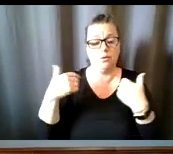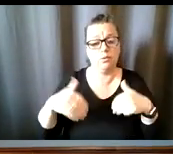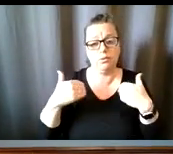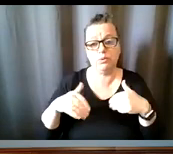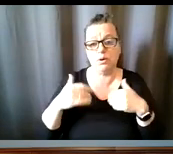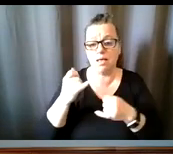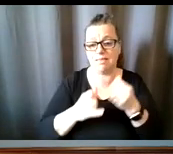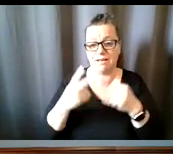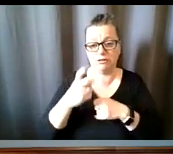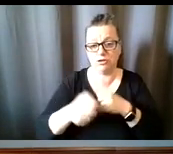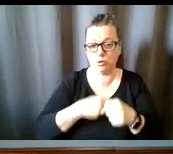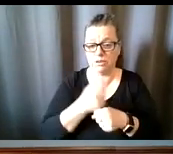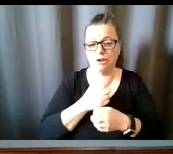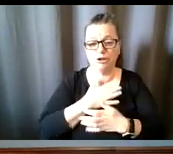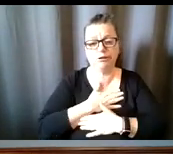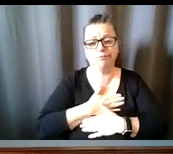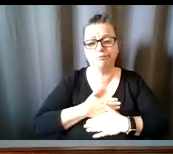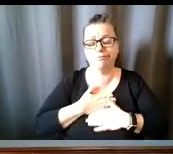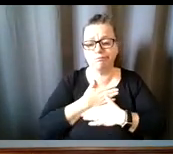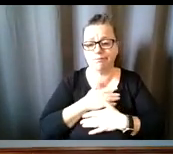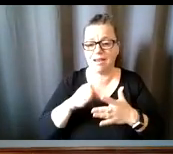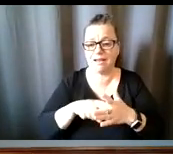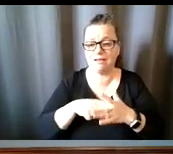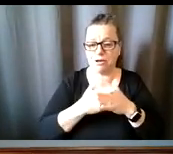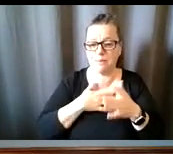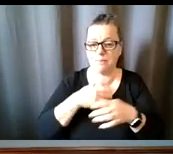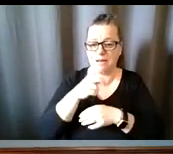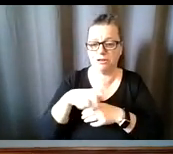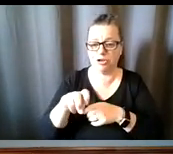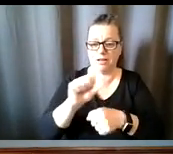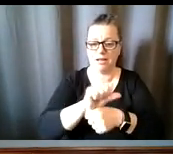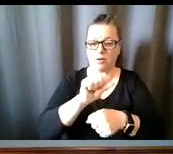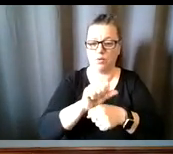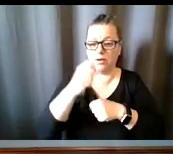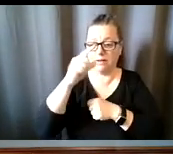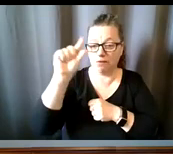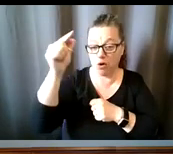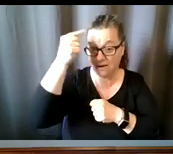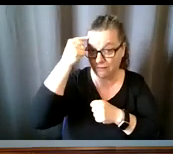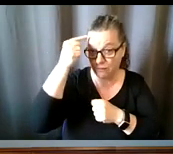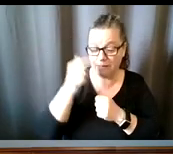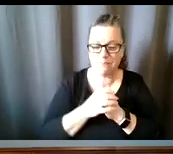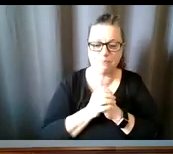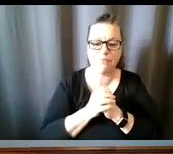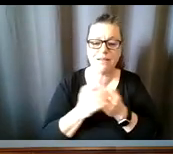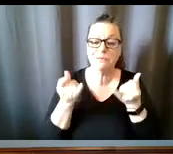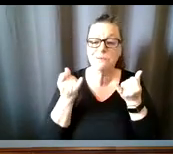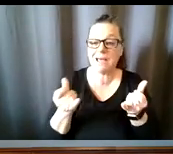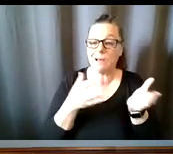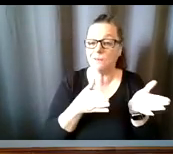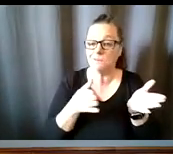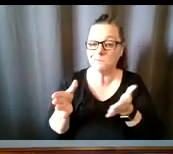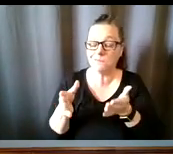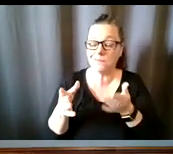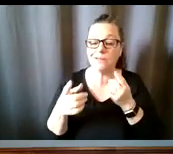last 2 years enjoyable as I've started my journey in working for government. So with that, let's talk a little bit about